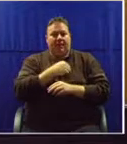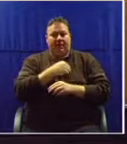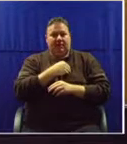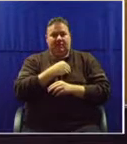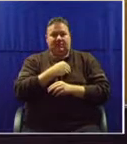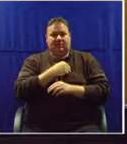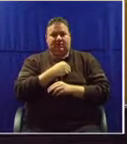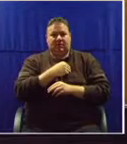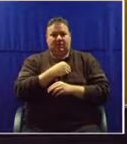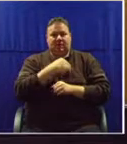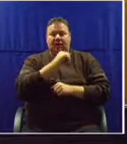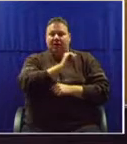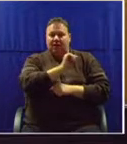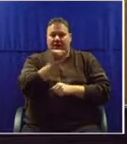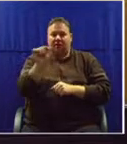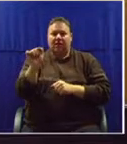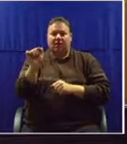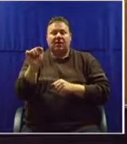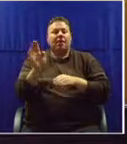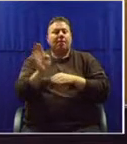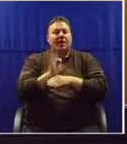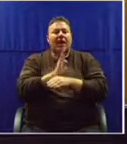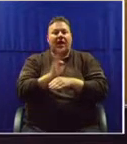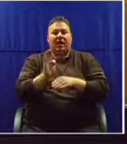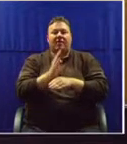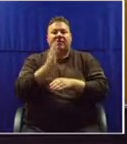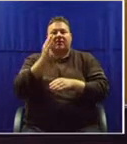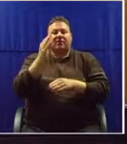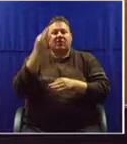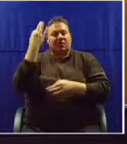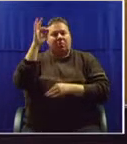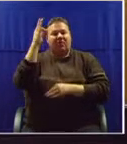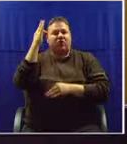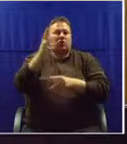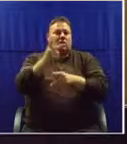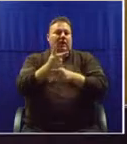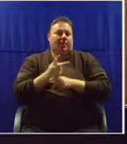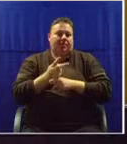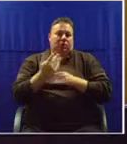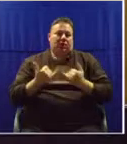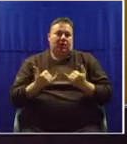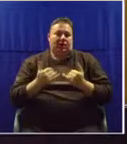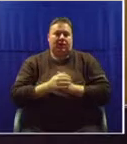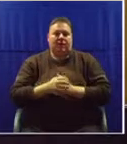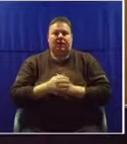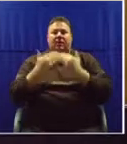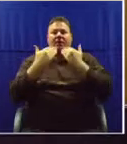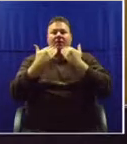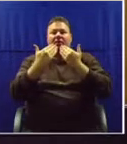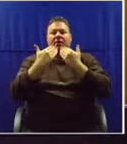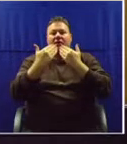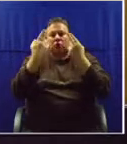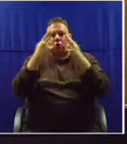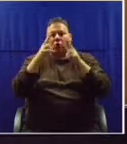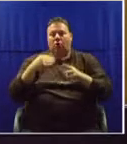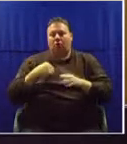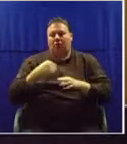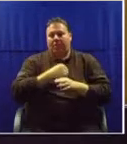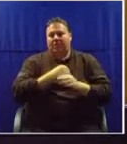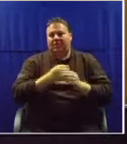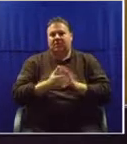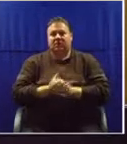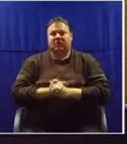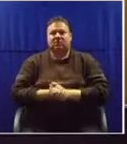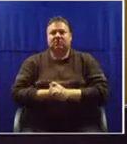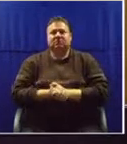conduct themselves like real honorable members should. I thank you, honorable members, for your attention.